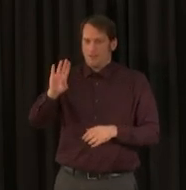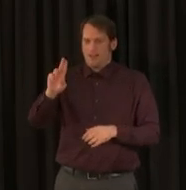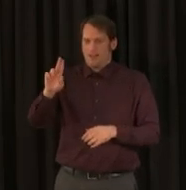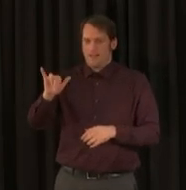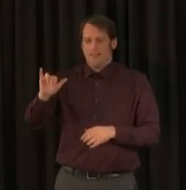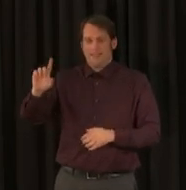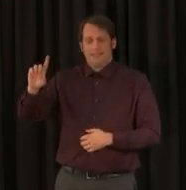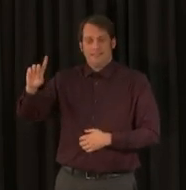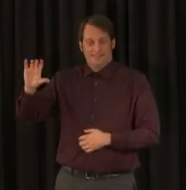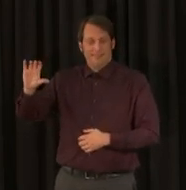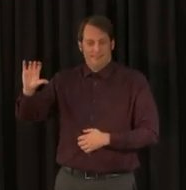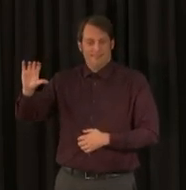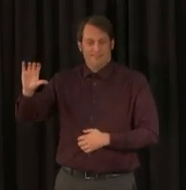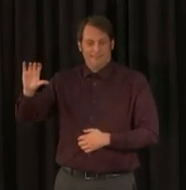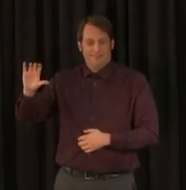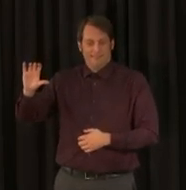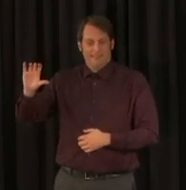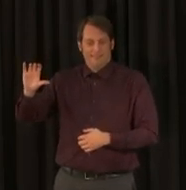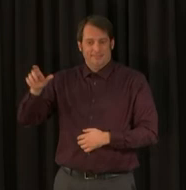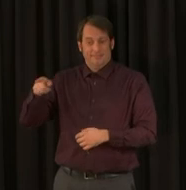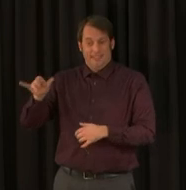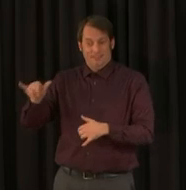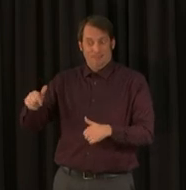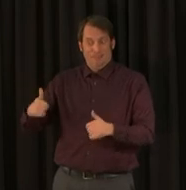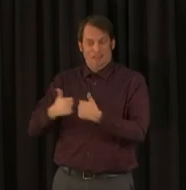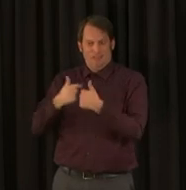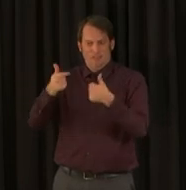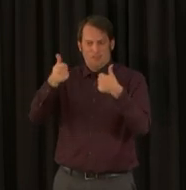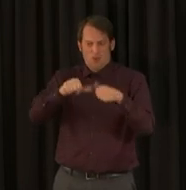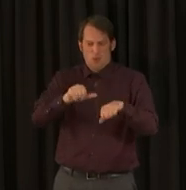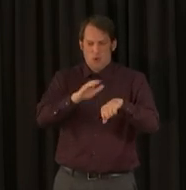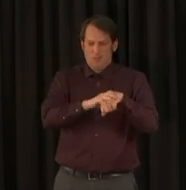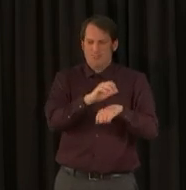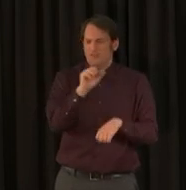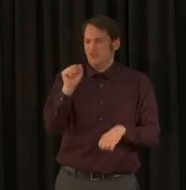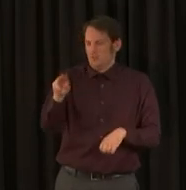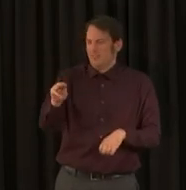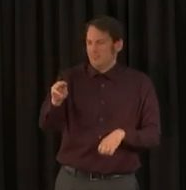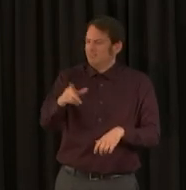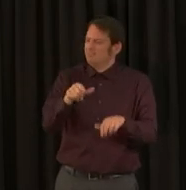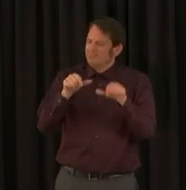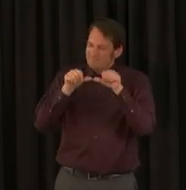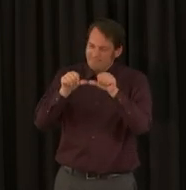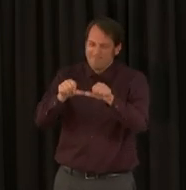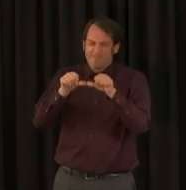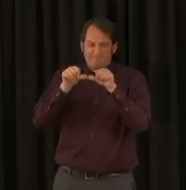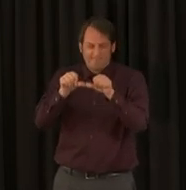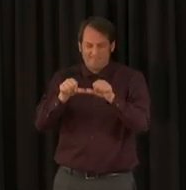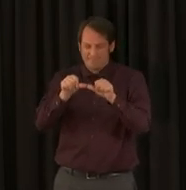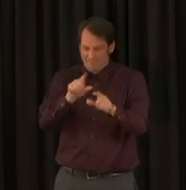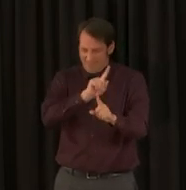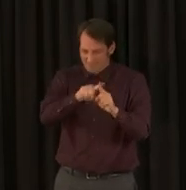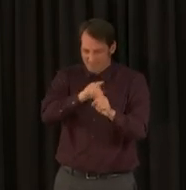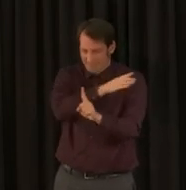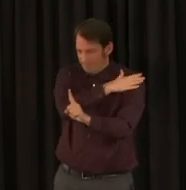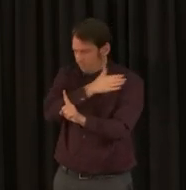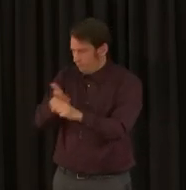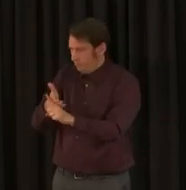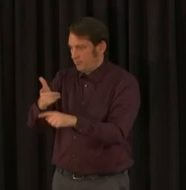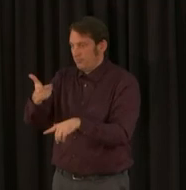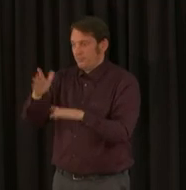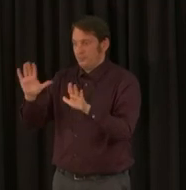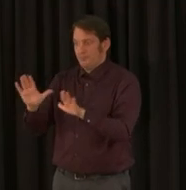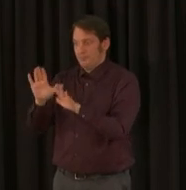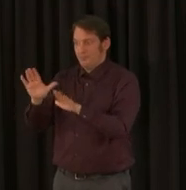well. I've still seen folks posting on social media, so it doesn't stop. With Super Bowl Sunday coming up, with Valentine's Day, if you're fortunate